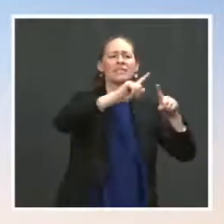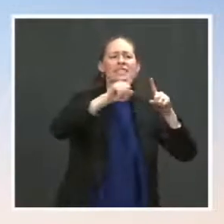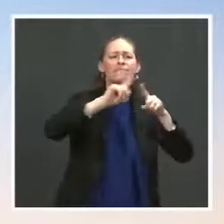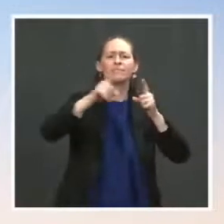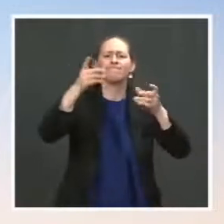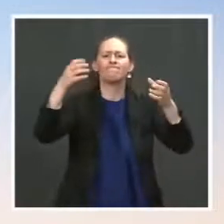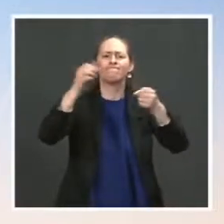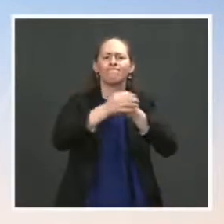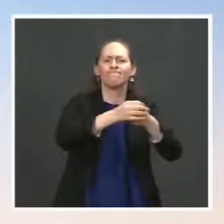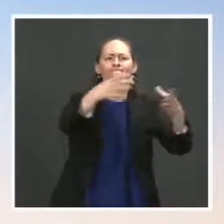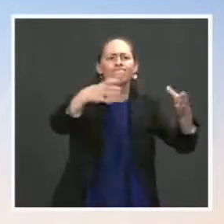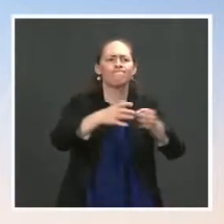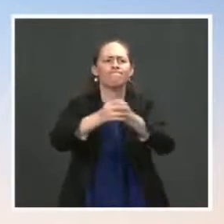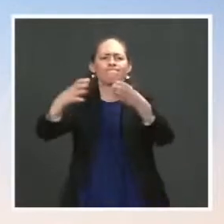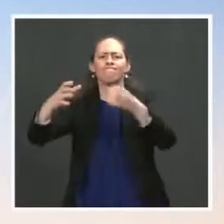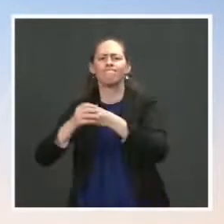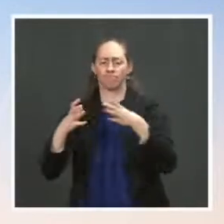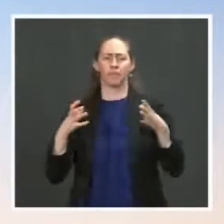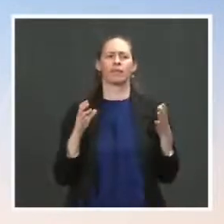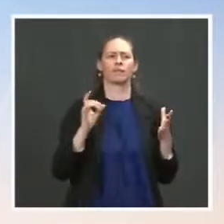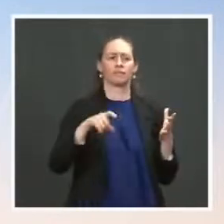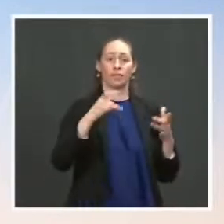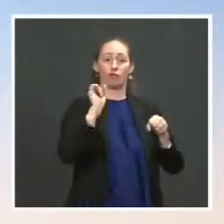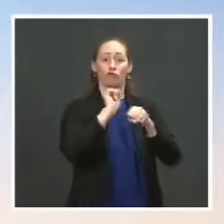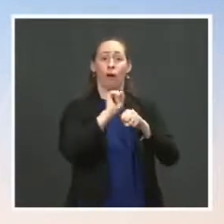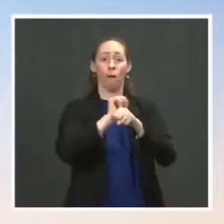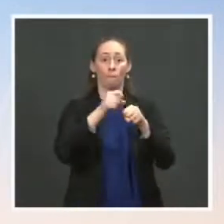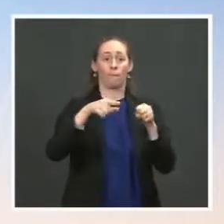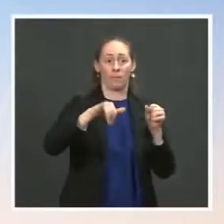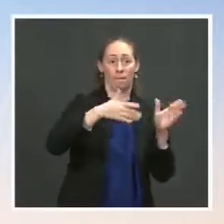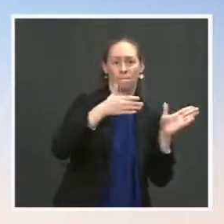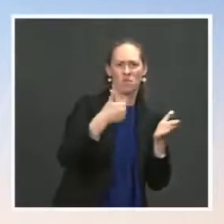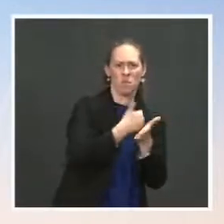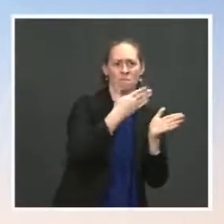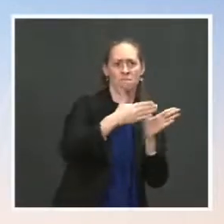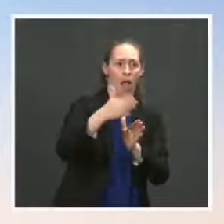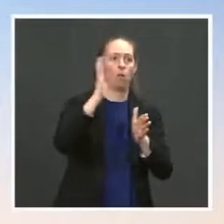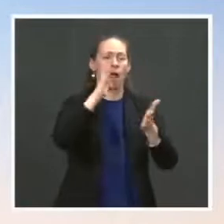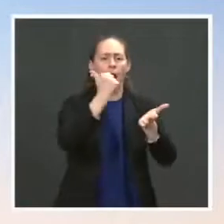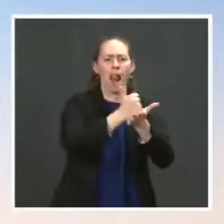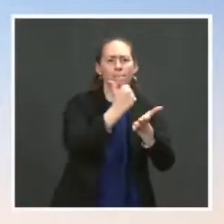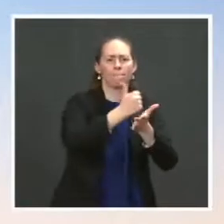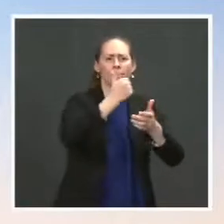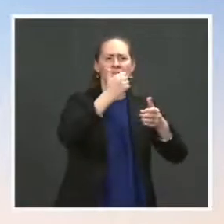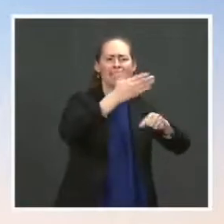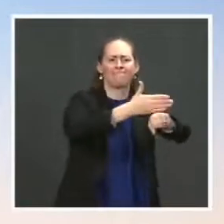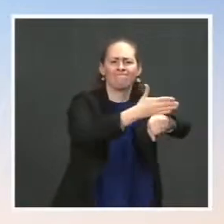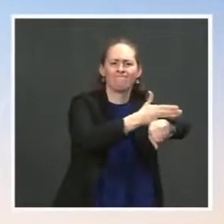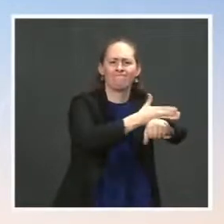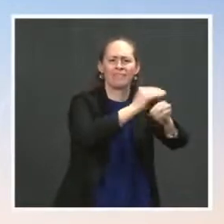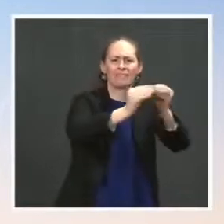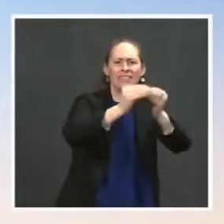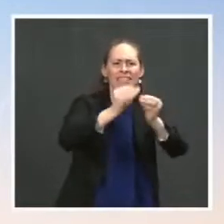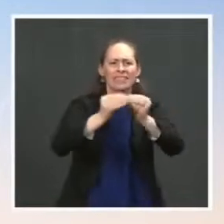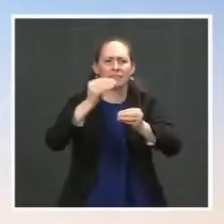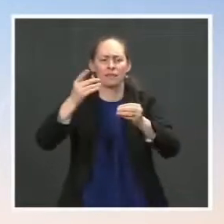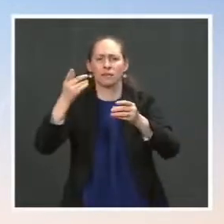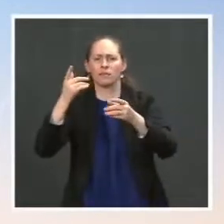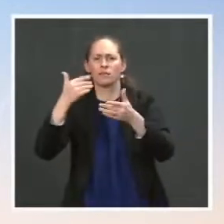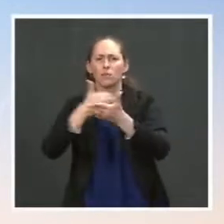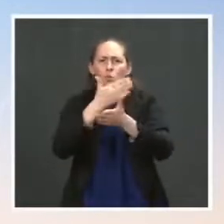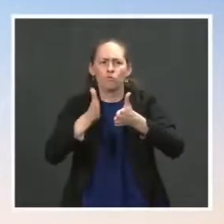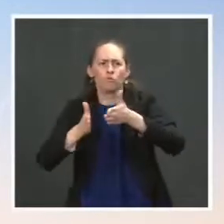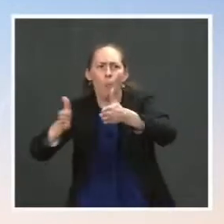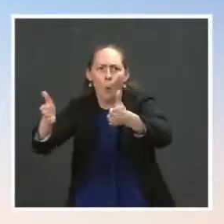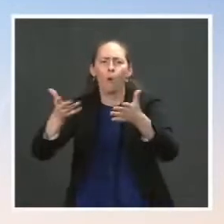it's going to support both of those things, maintenance that we've needed to do all along, and a chance to build new routes and expand what Americans can access.